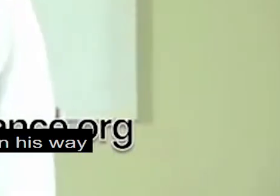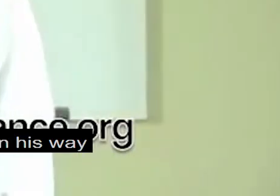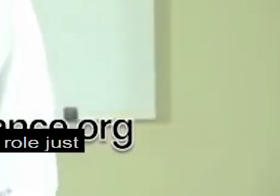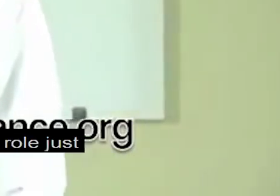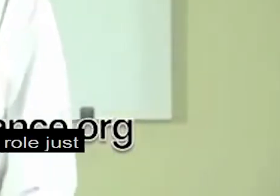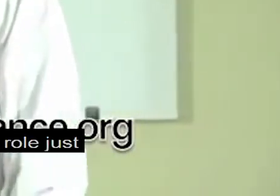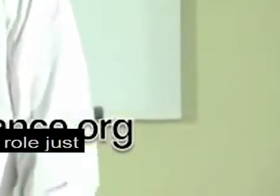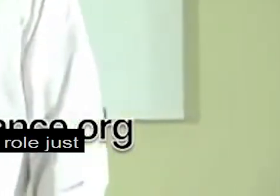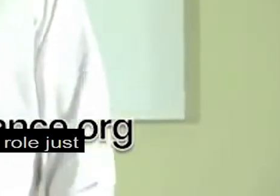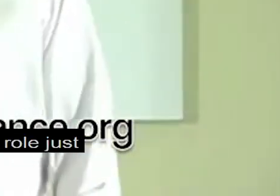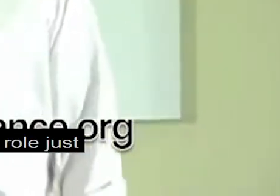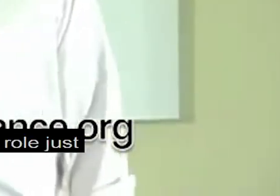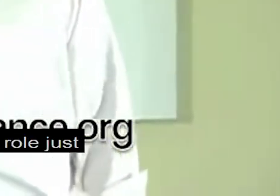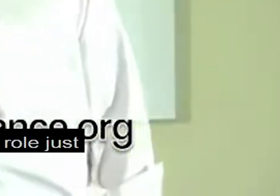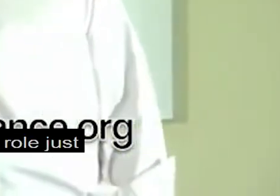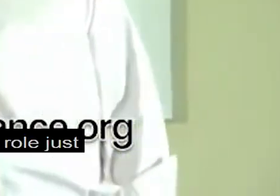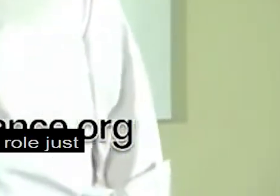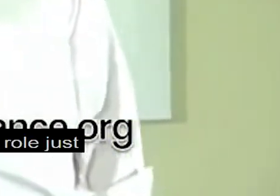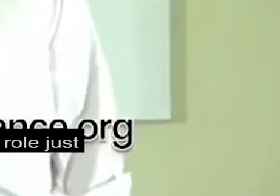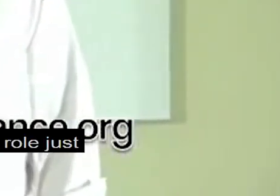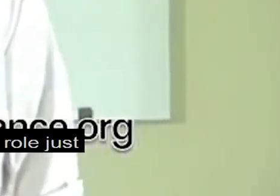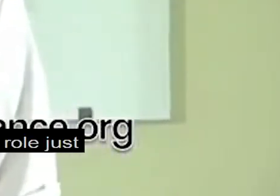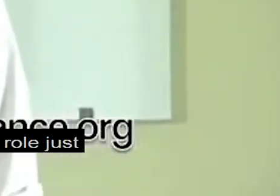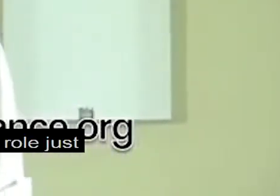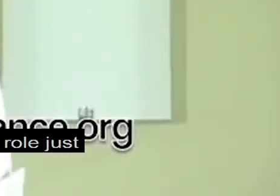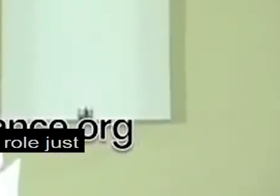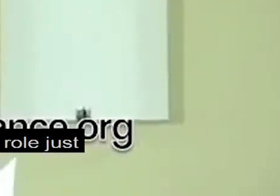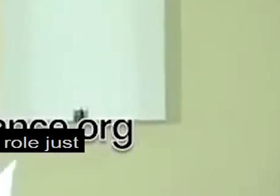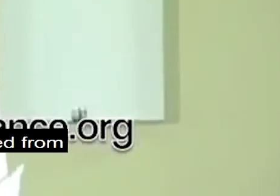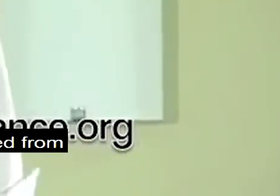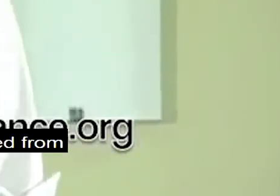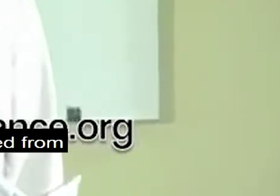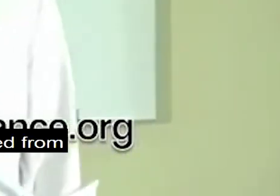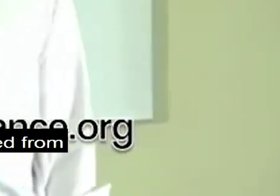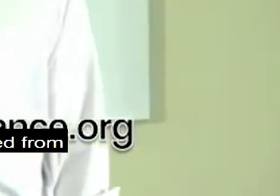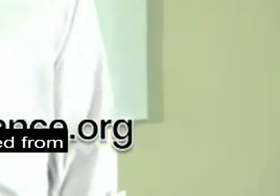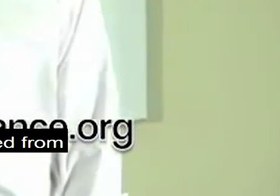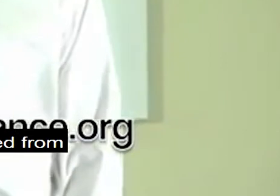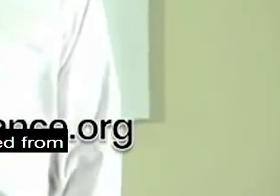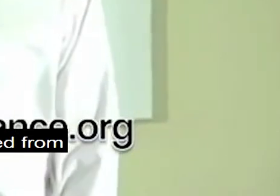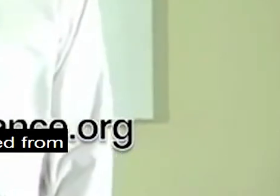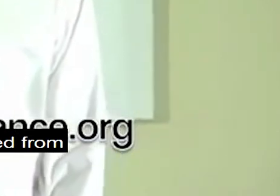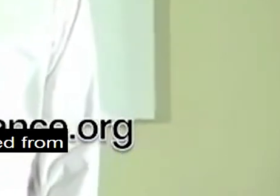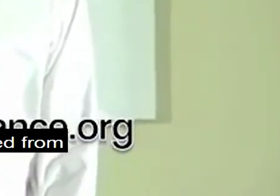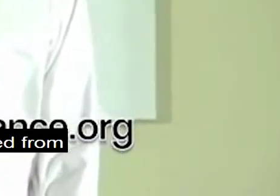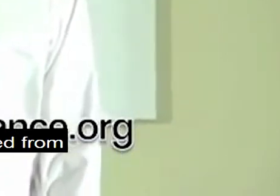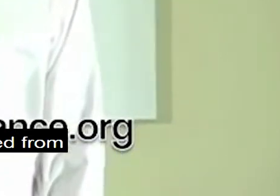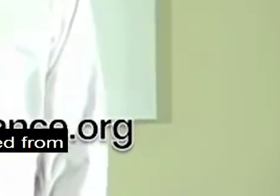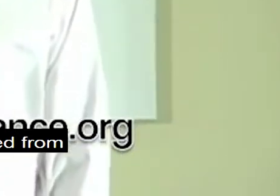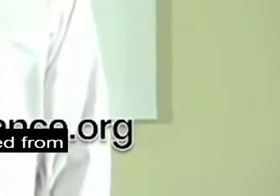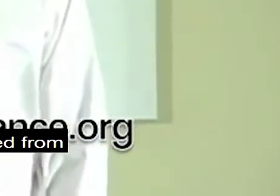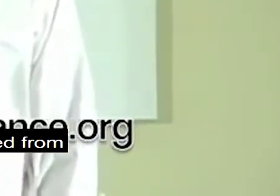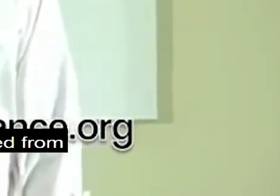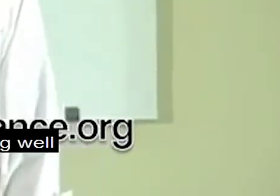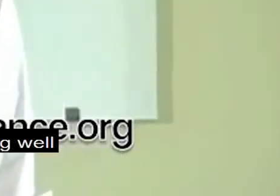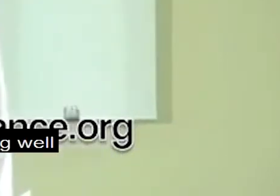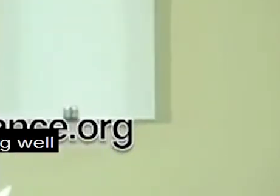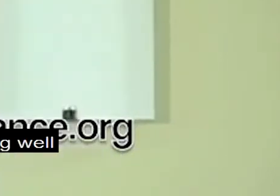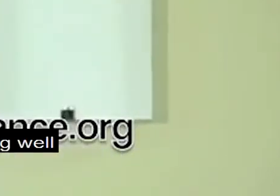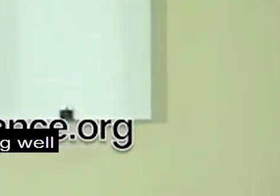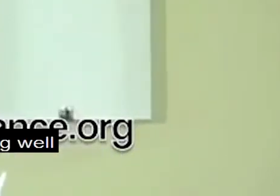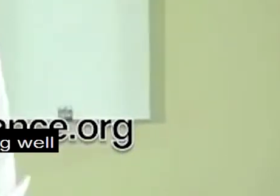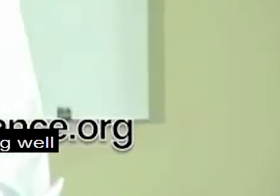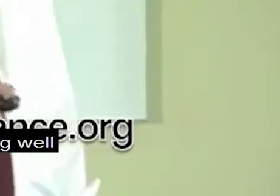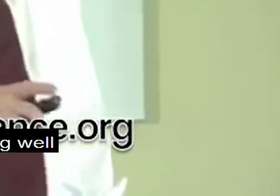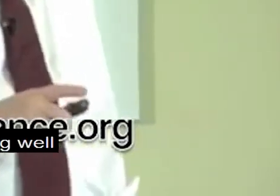be getting in his way. Your role just changed. Your role just changed. You've just flipped from